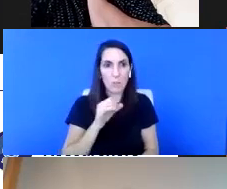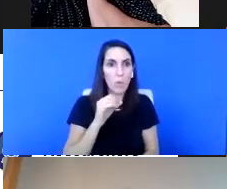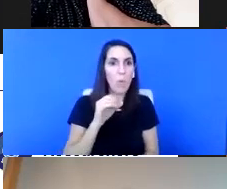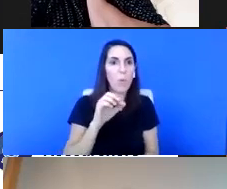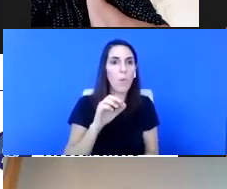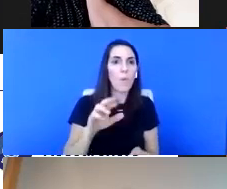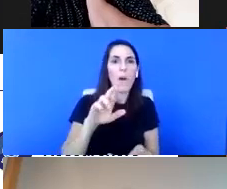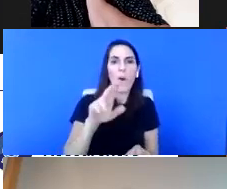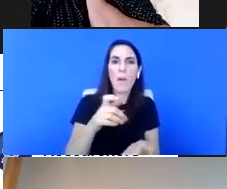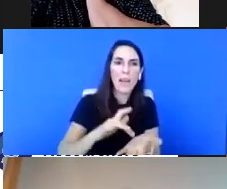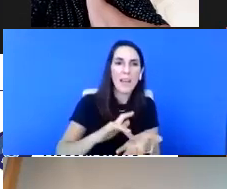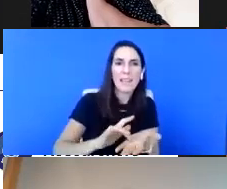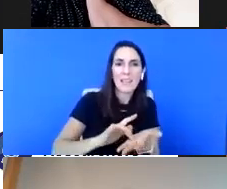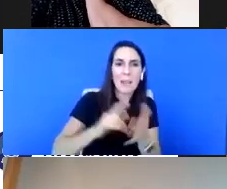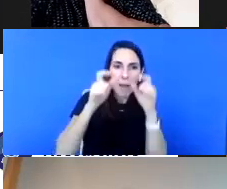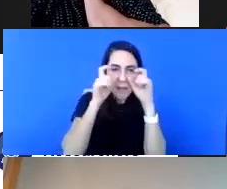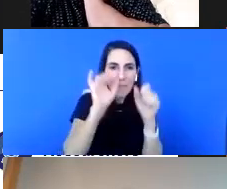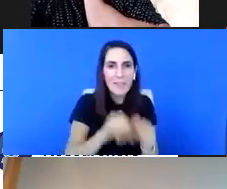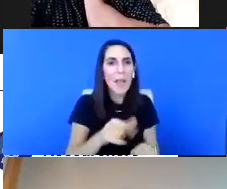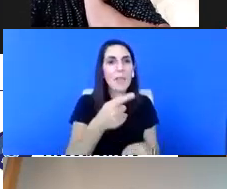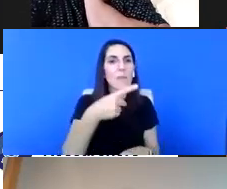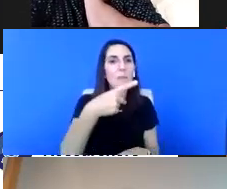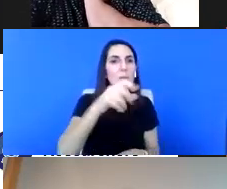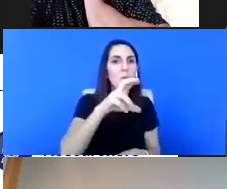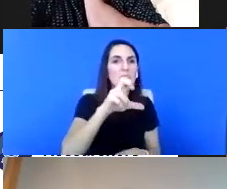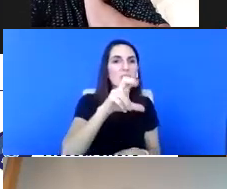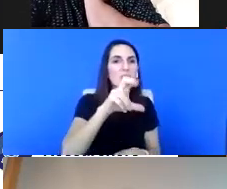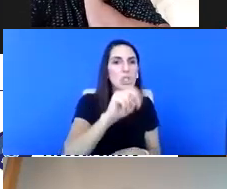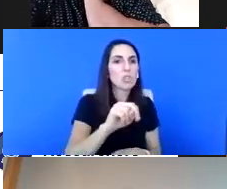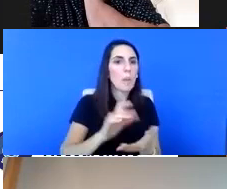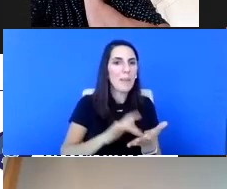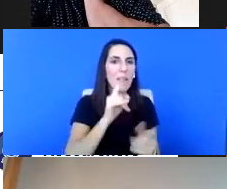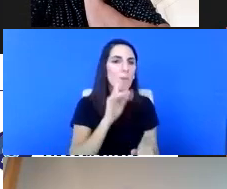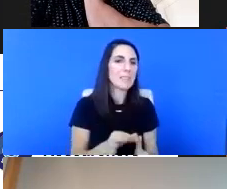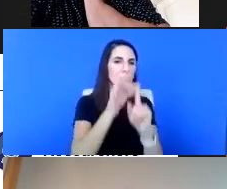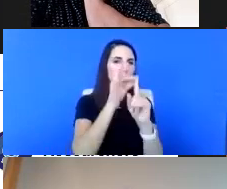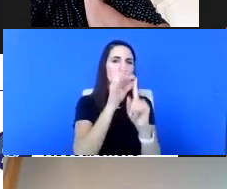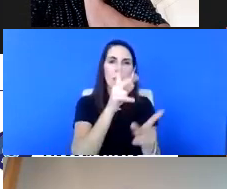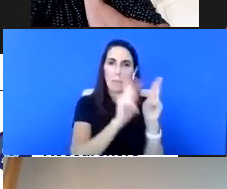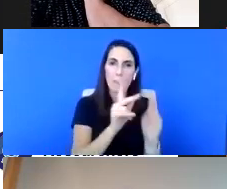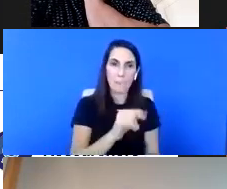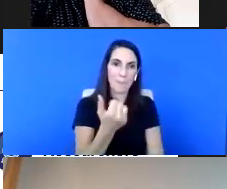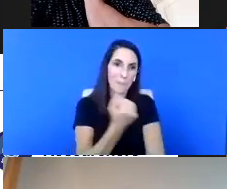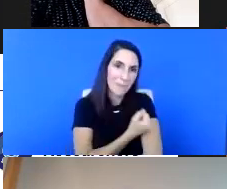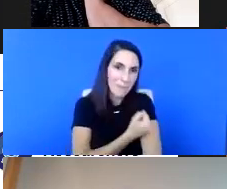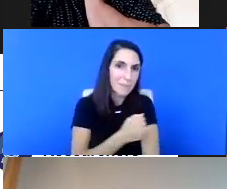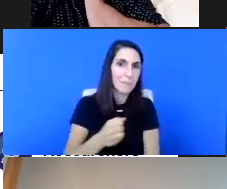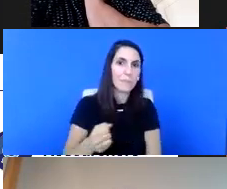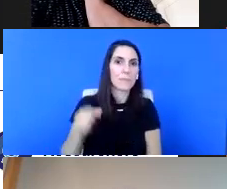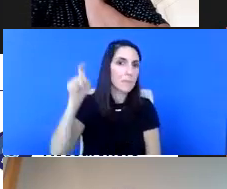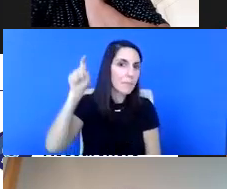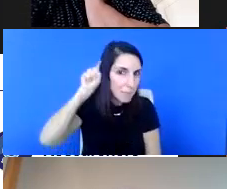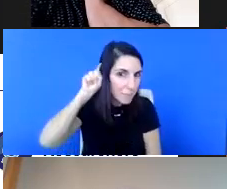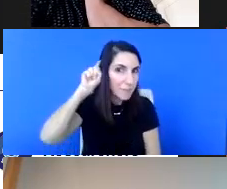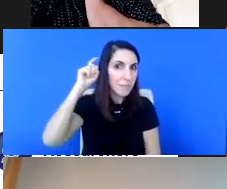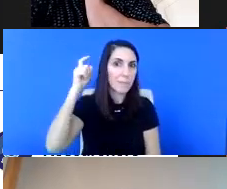perfect example of precision medicine where they are unique to the individual. Insulin pumps and hearing aids are other examples of this, where